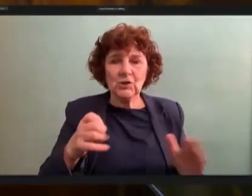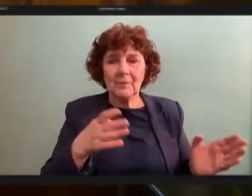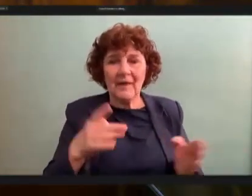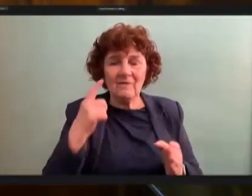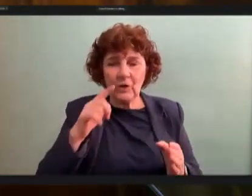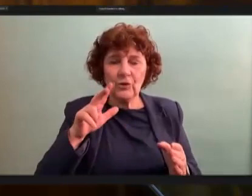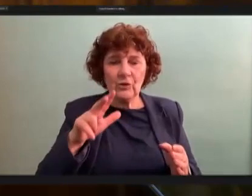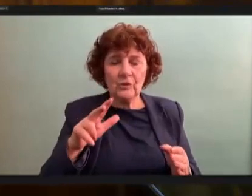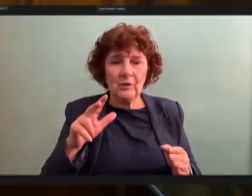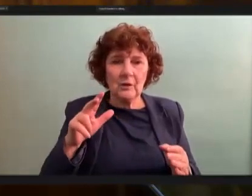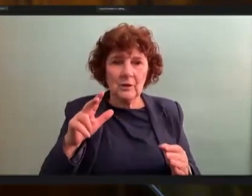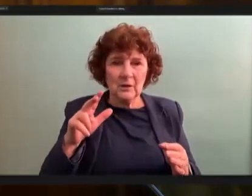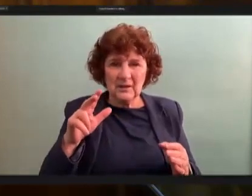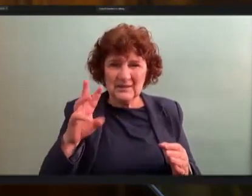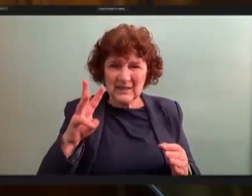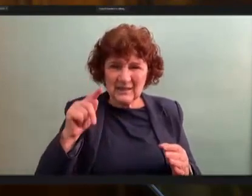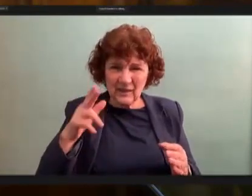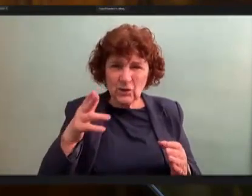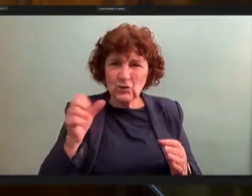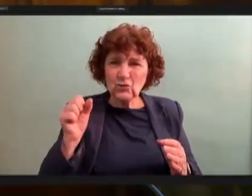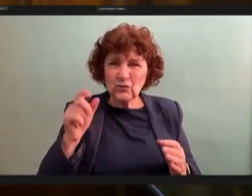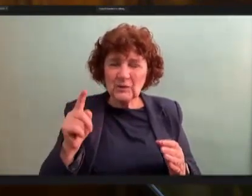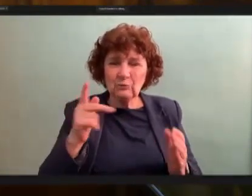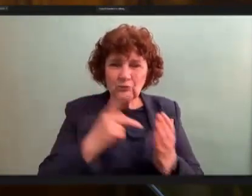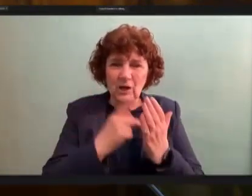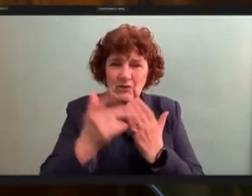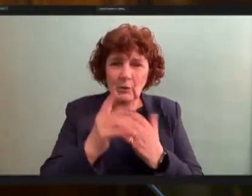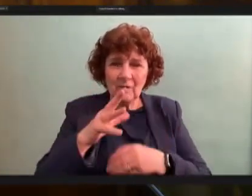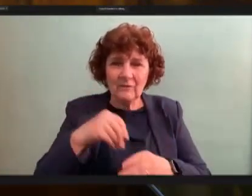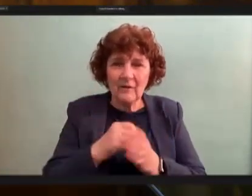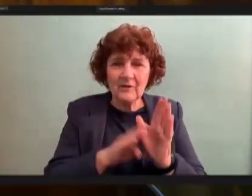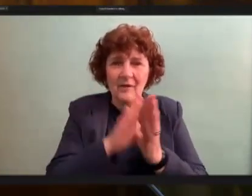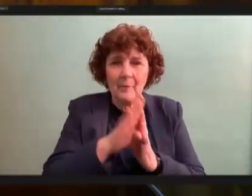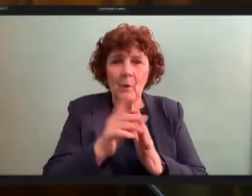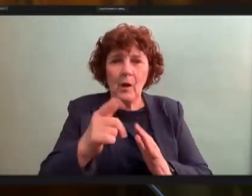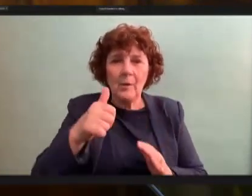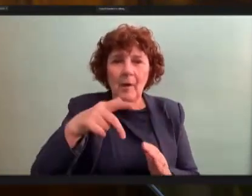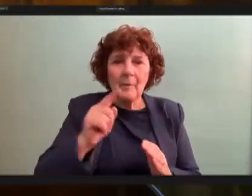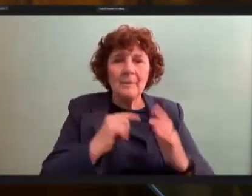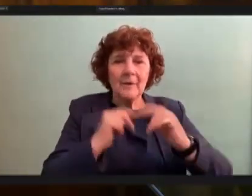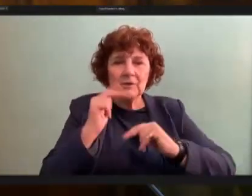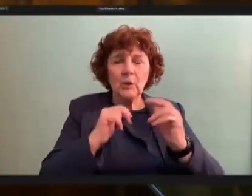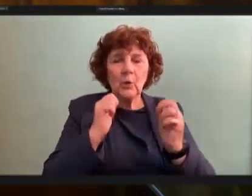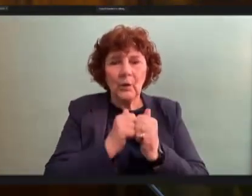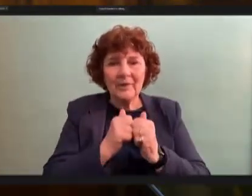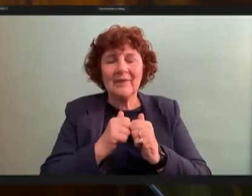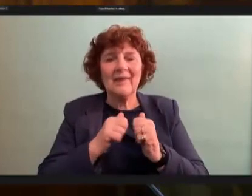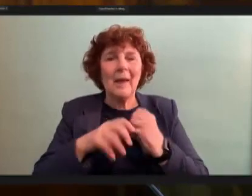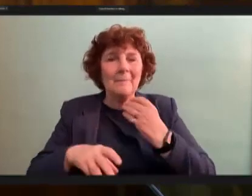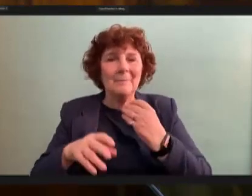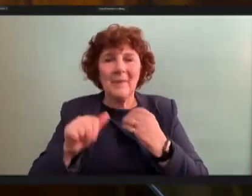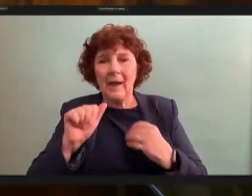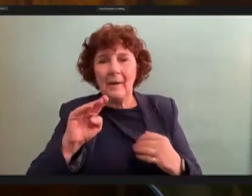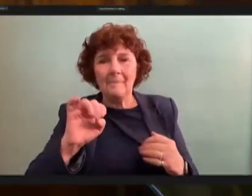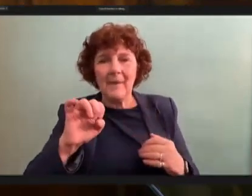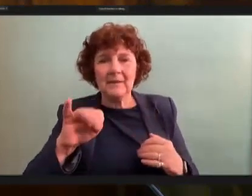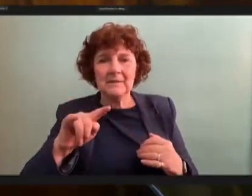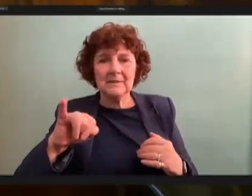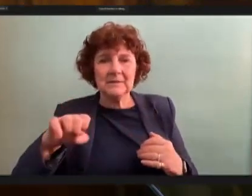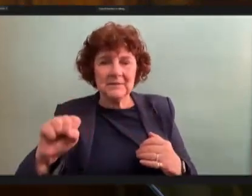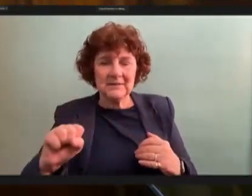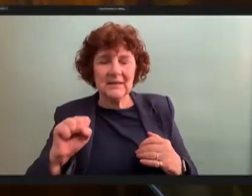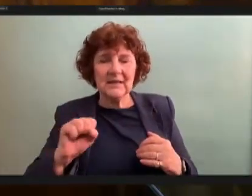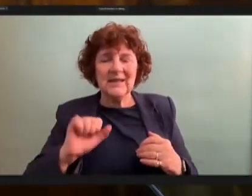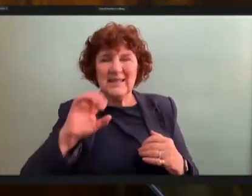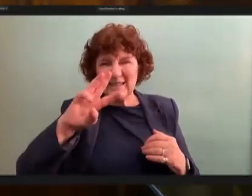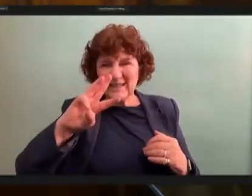project, which will involve the development of one apartment building with associated amenities. The site address is 6 30th Street in the